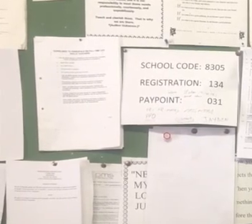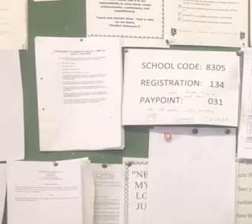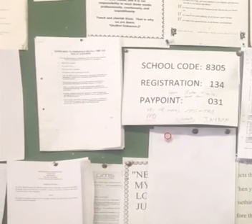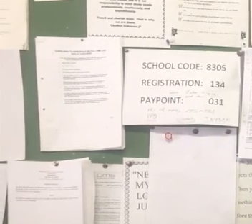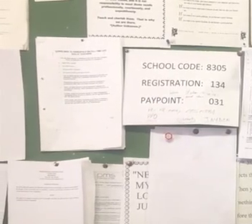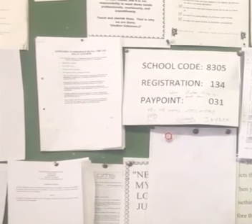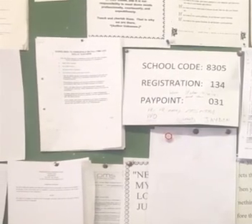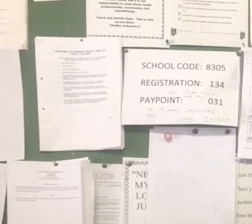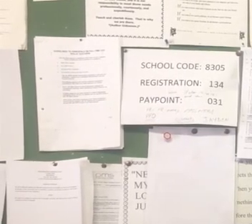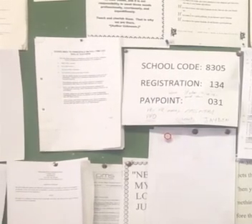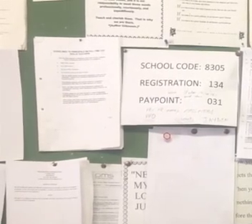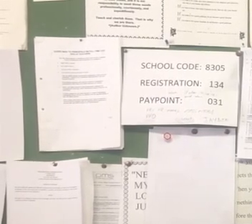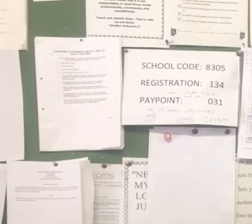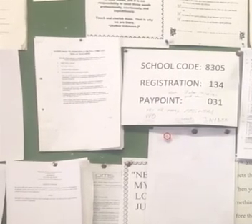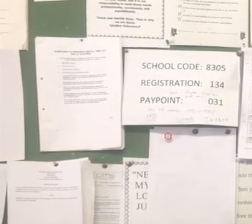in this Oluno circuit